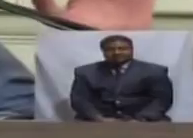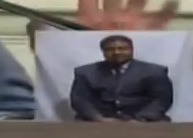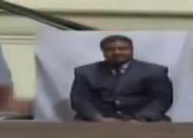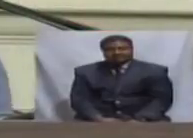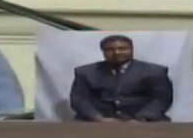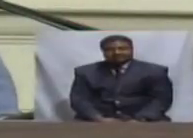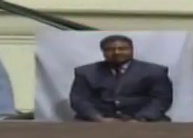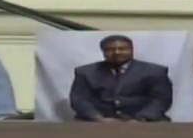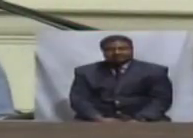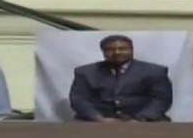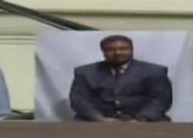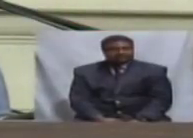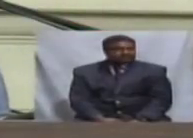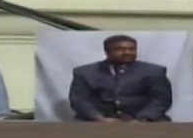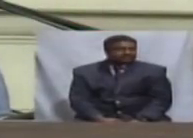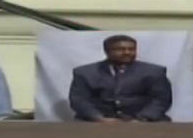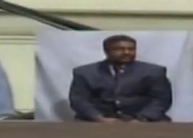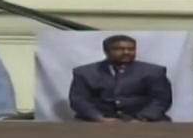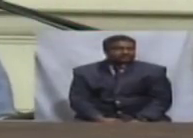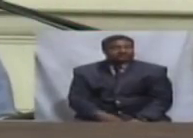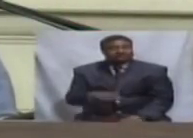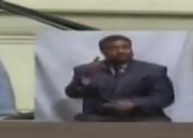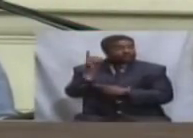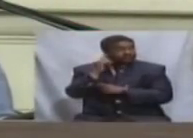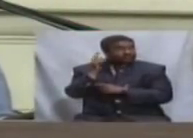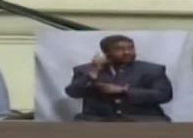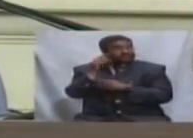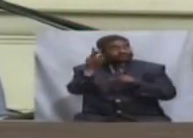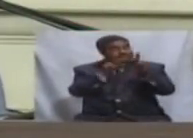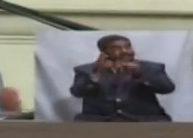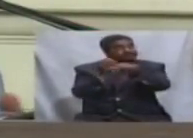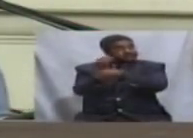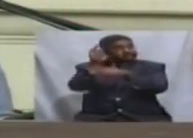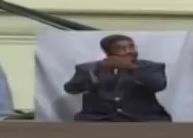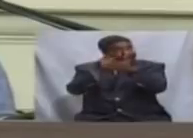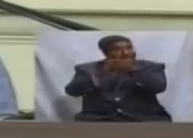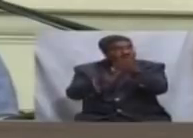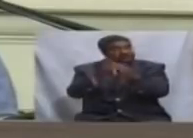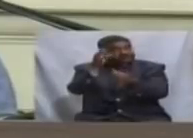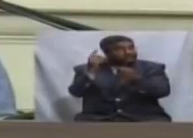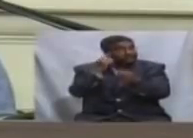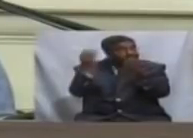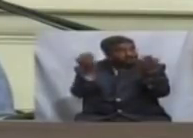Listen to the voice of criticism. If you don't listen, you'll go astray.